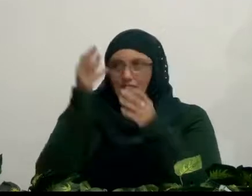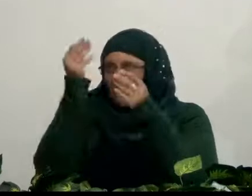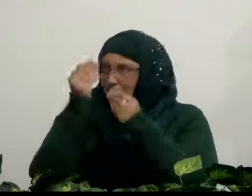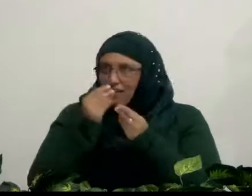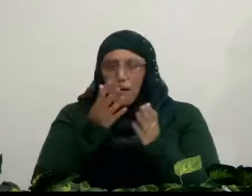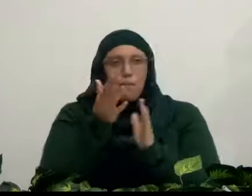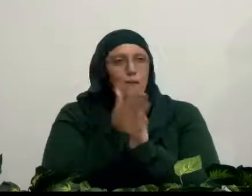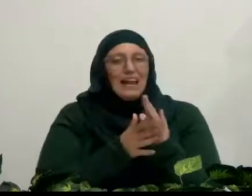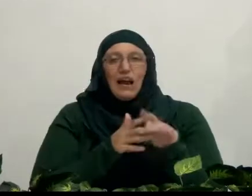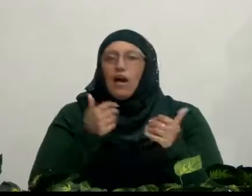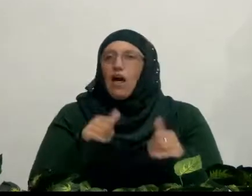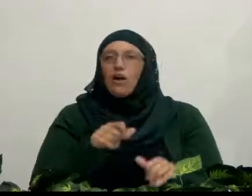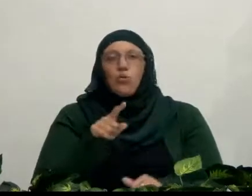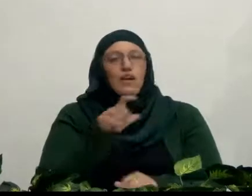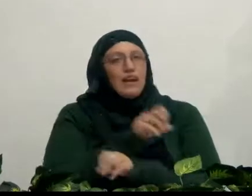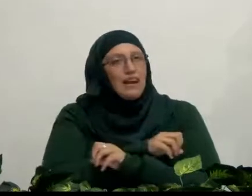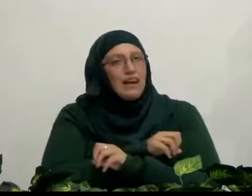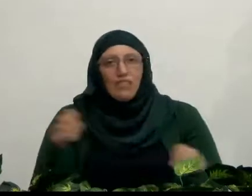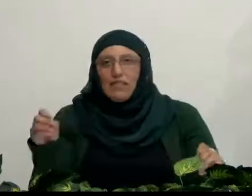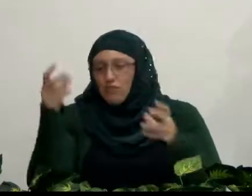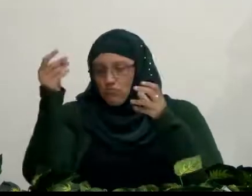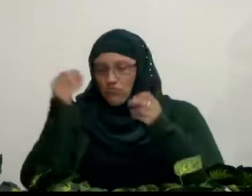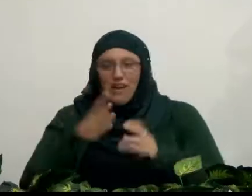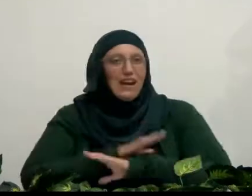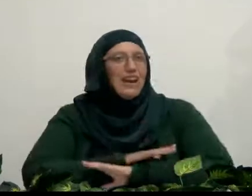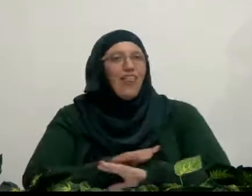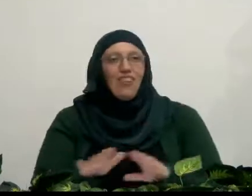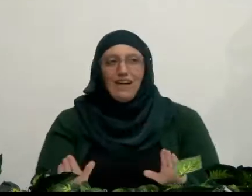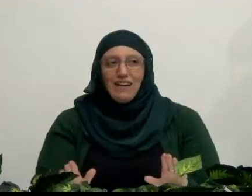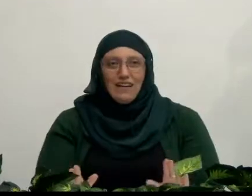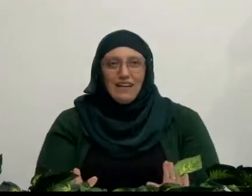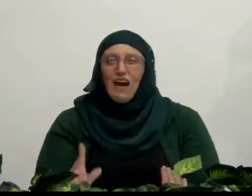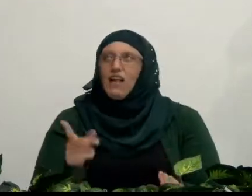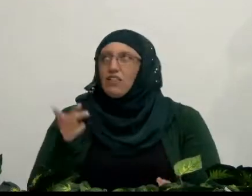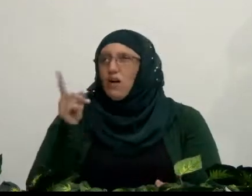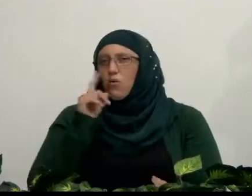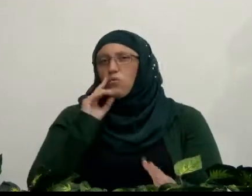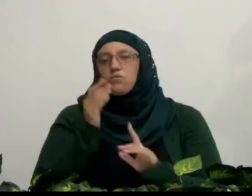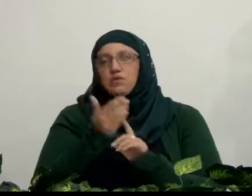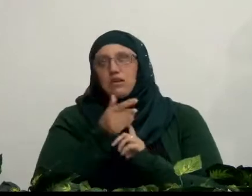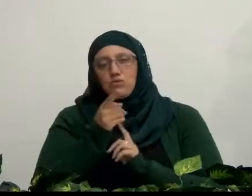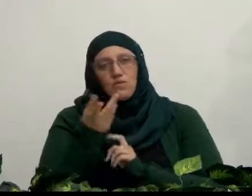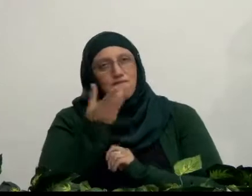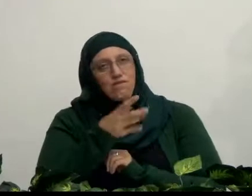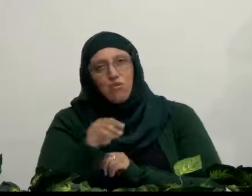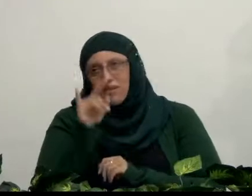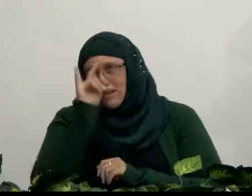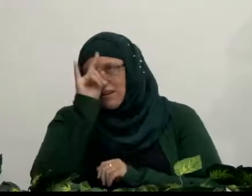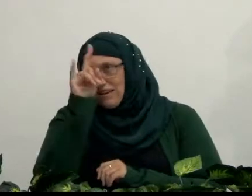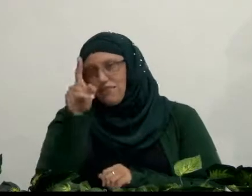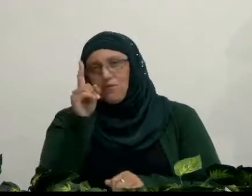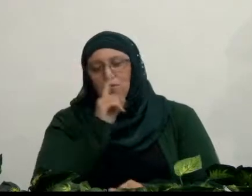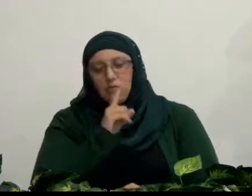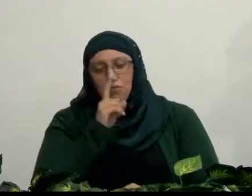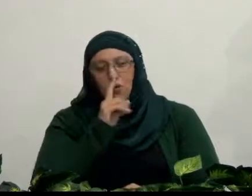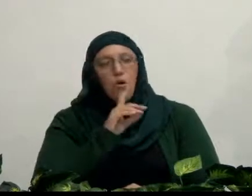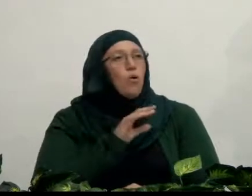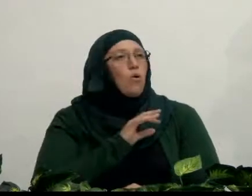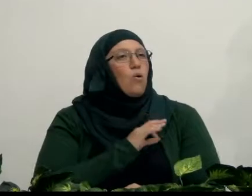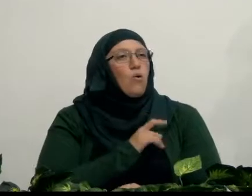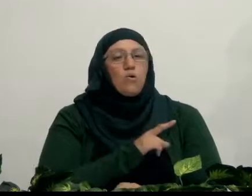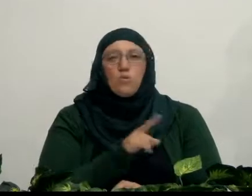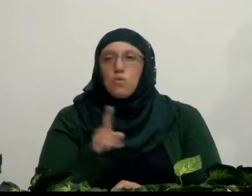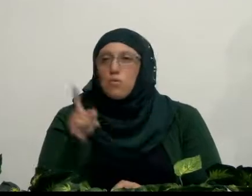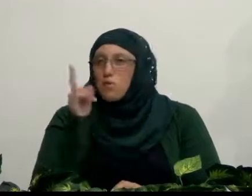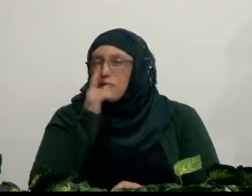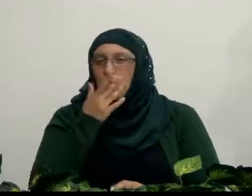all. And Allah shall protect you from evil people. O people, comprehend the